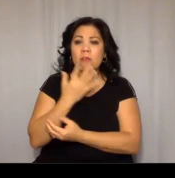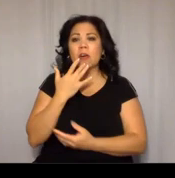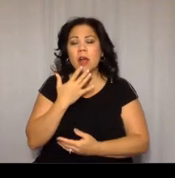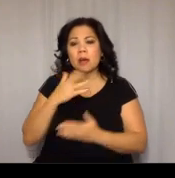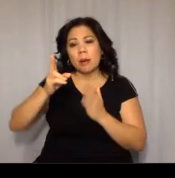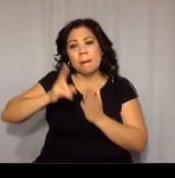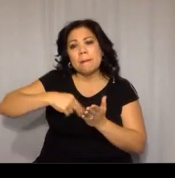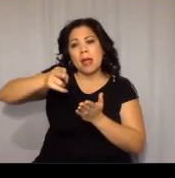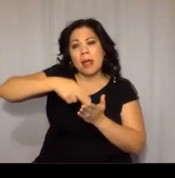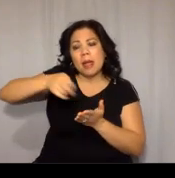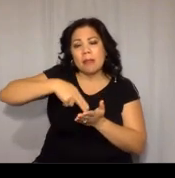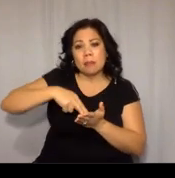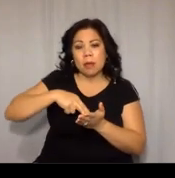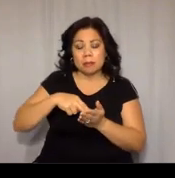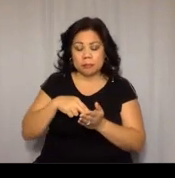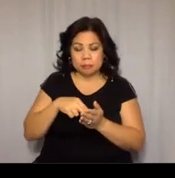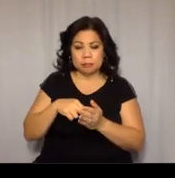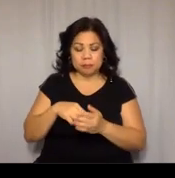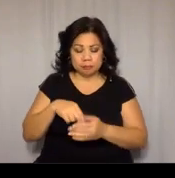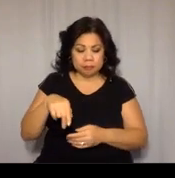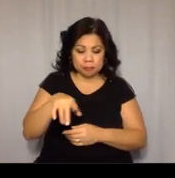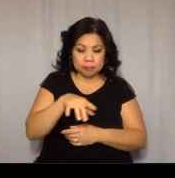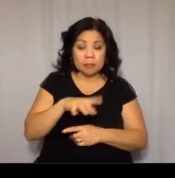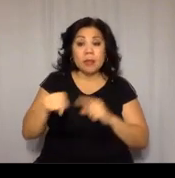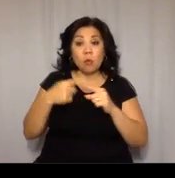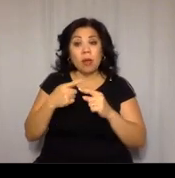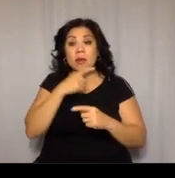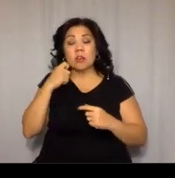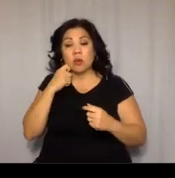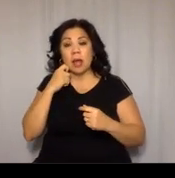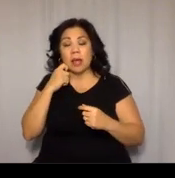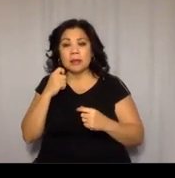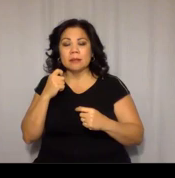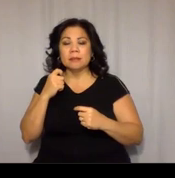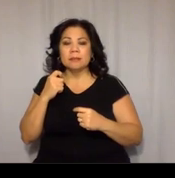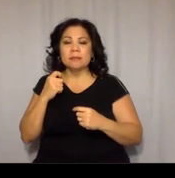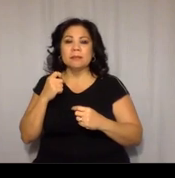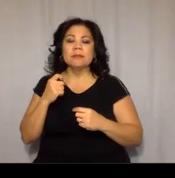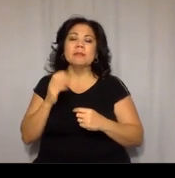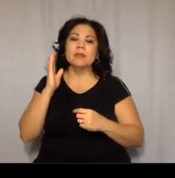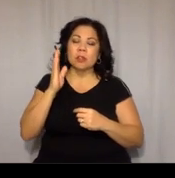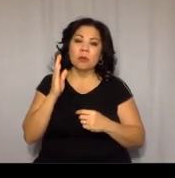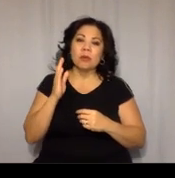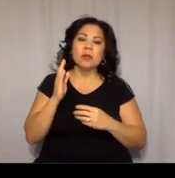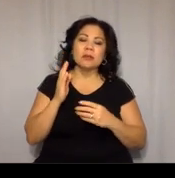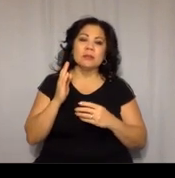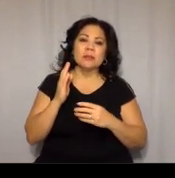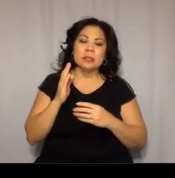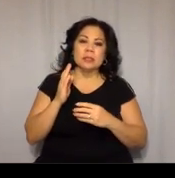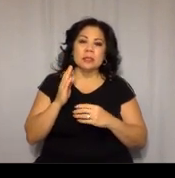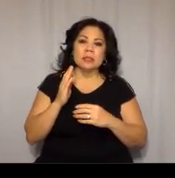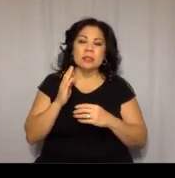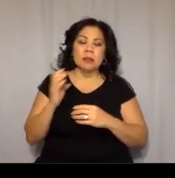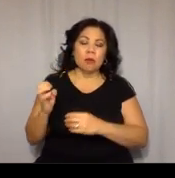paint them all just flat first. And after they dry, you're going to go back in and you're going to do all these